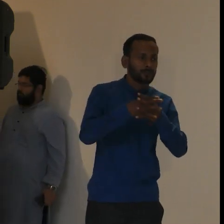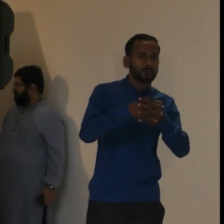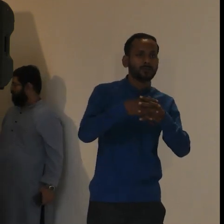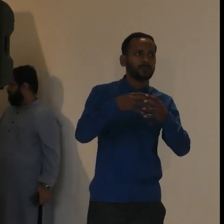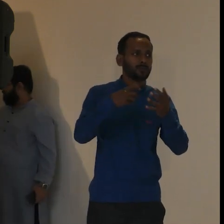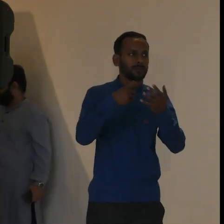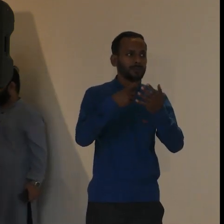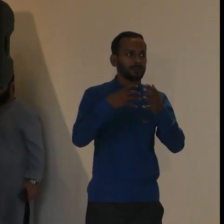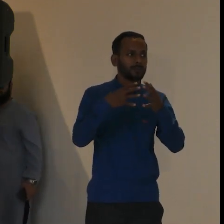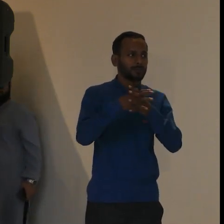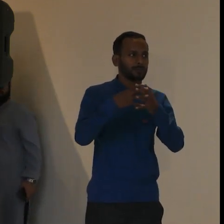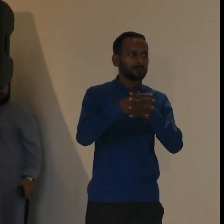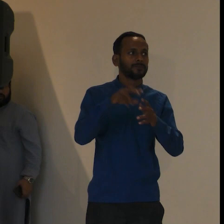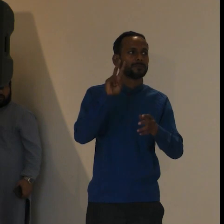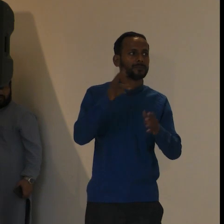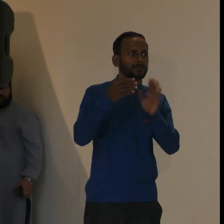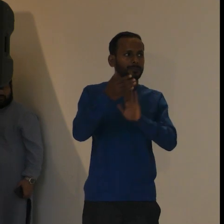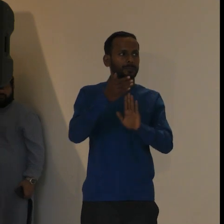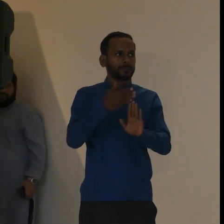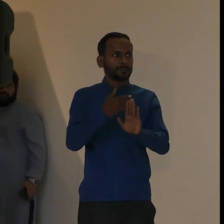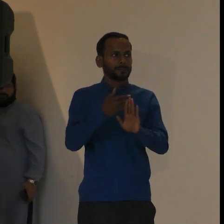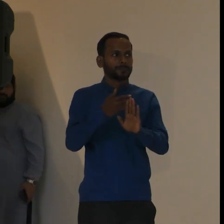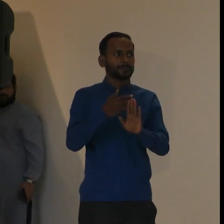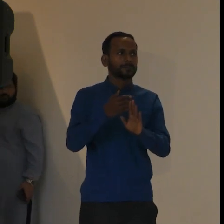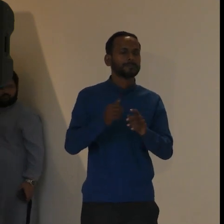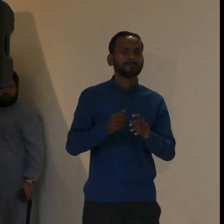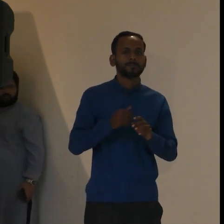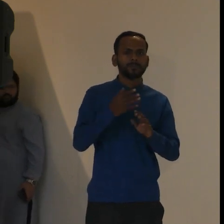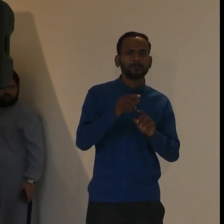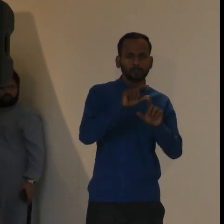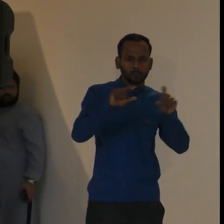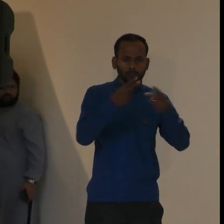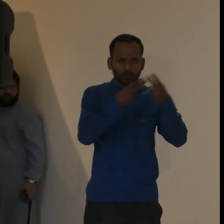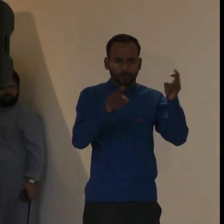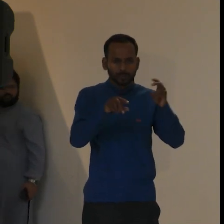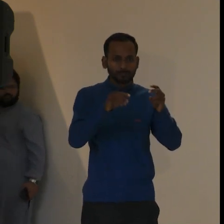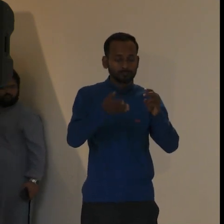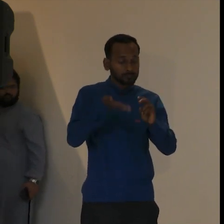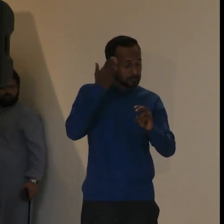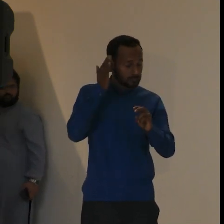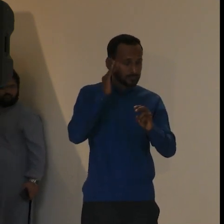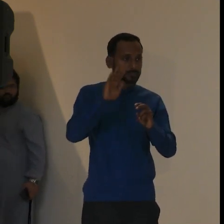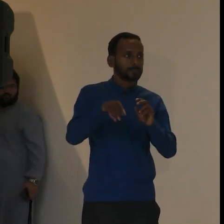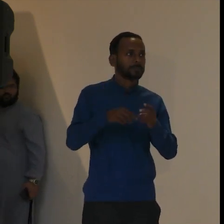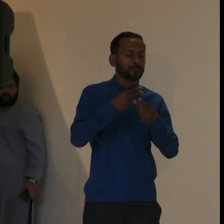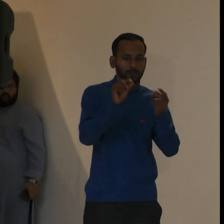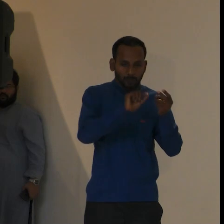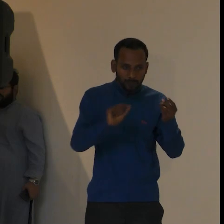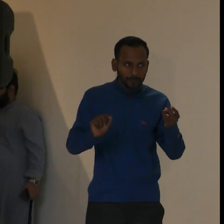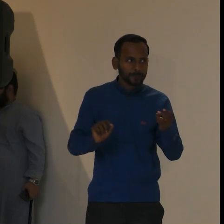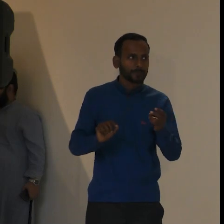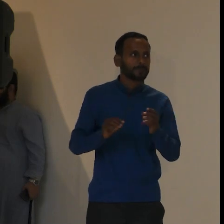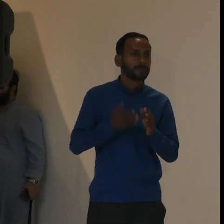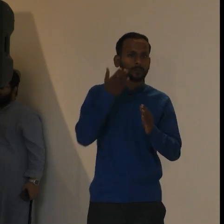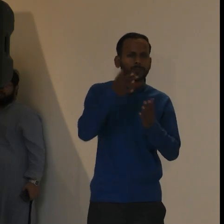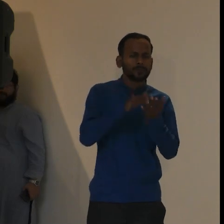war narratives, but suddenly the World War became something that I wanted to know more about. Who were these Americans who came to Mangalore? What did they do? Where did they